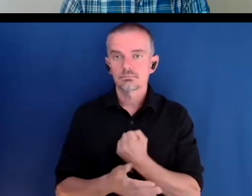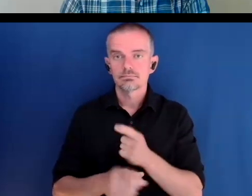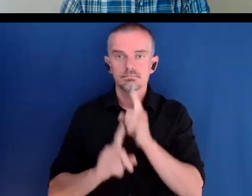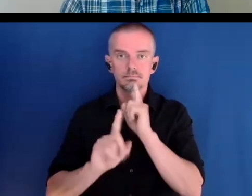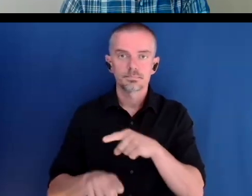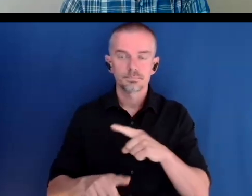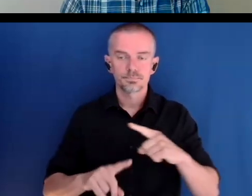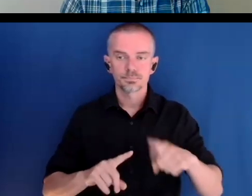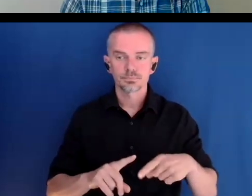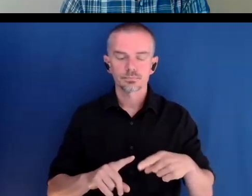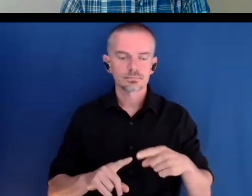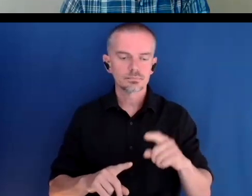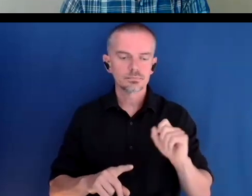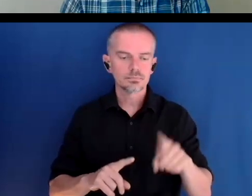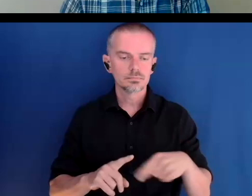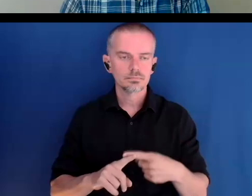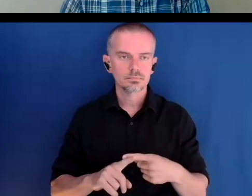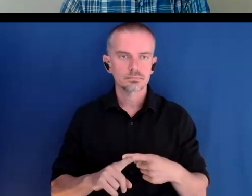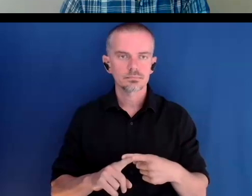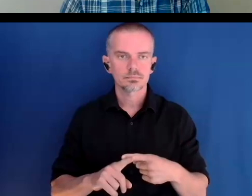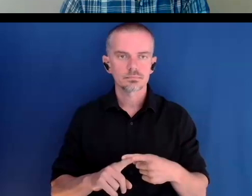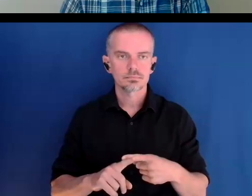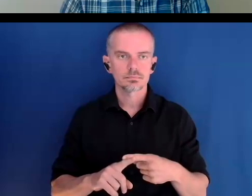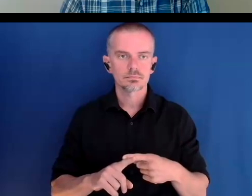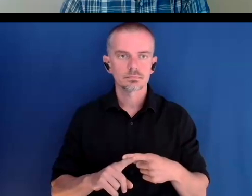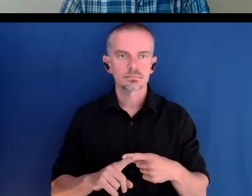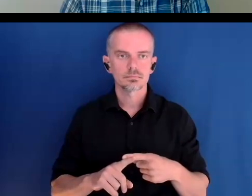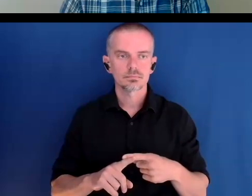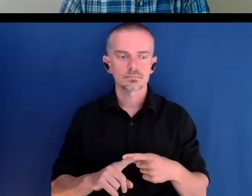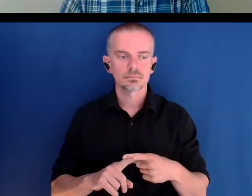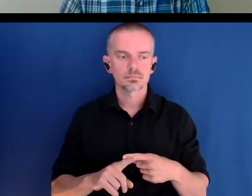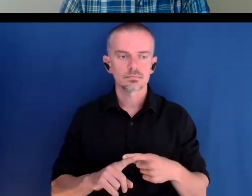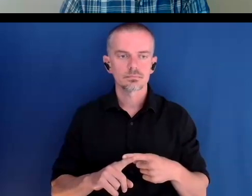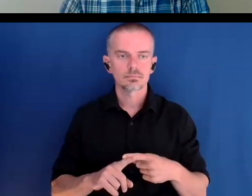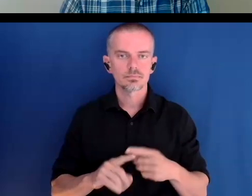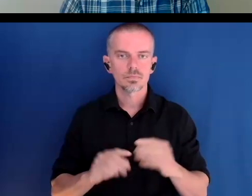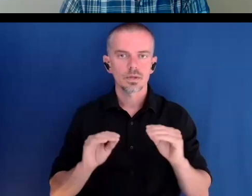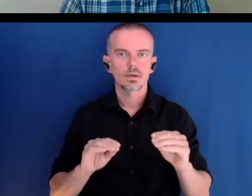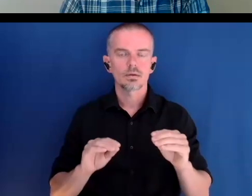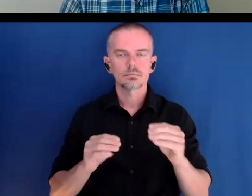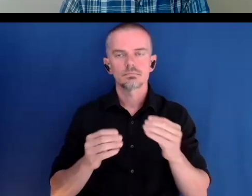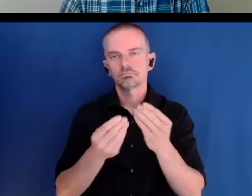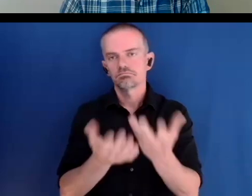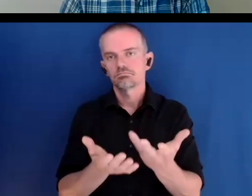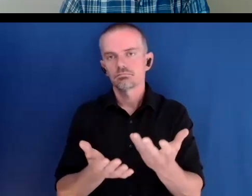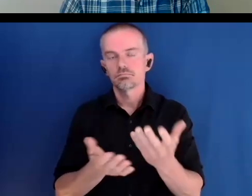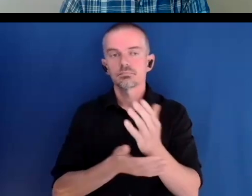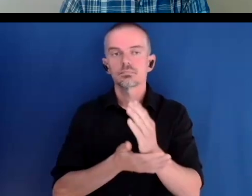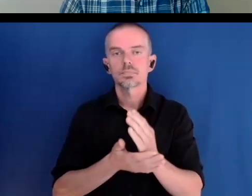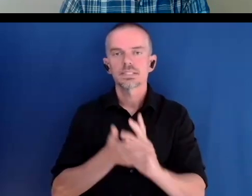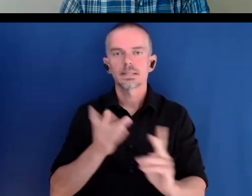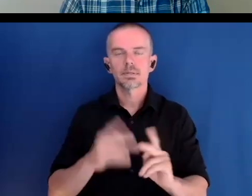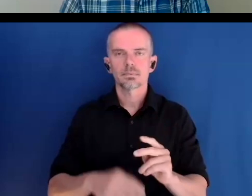about just asking kind of putting forward the fact that some people have received